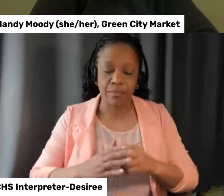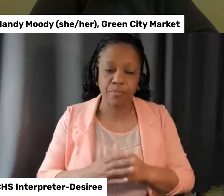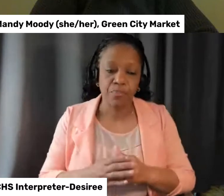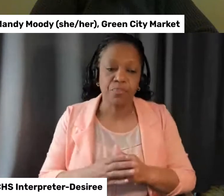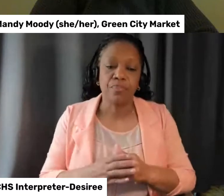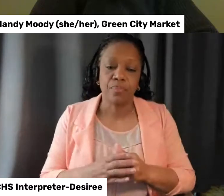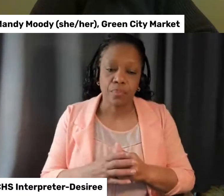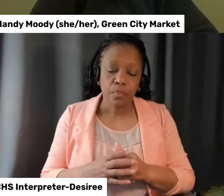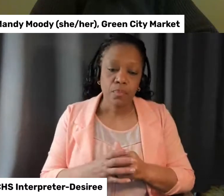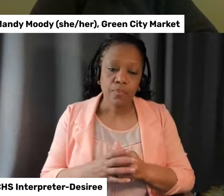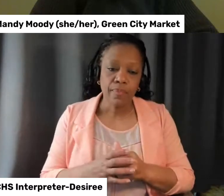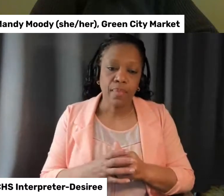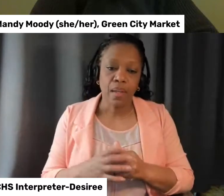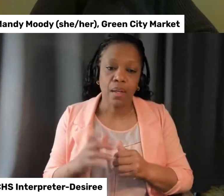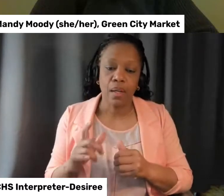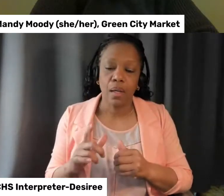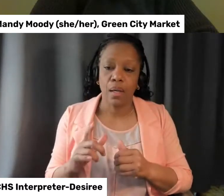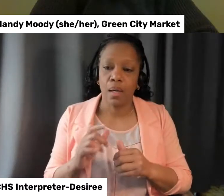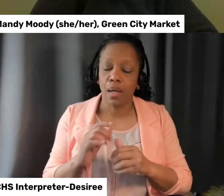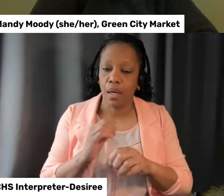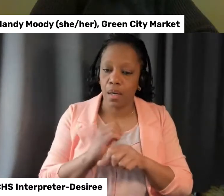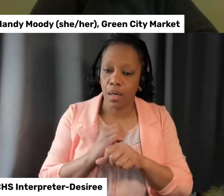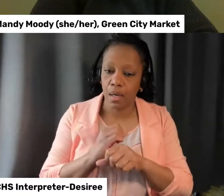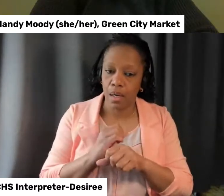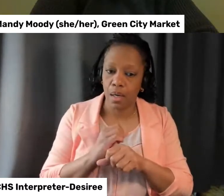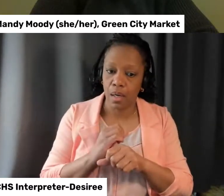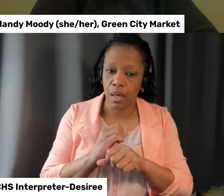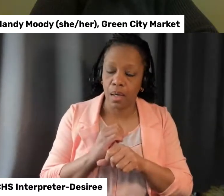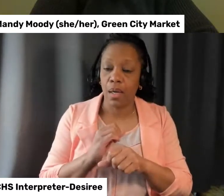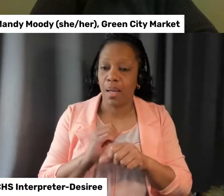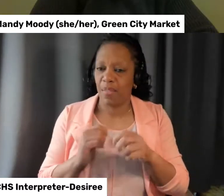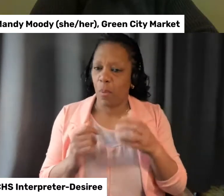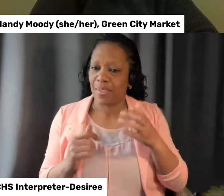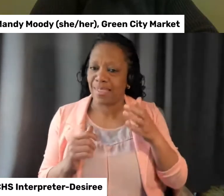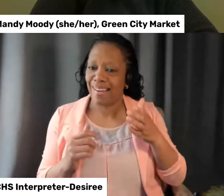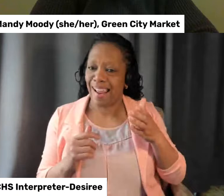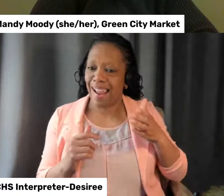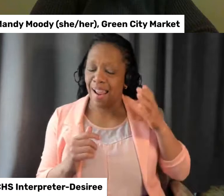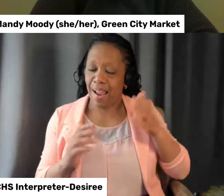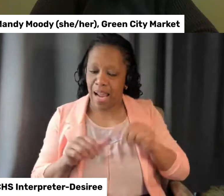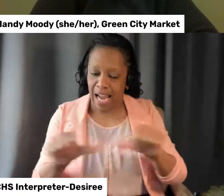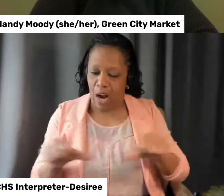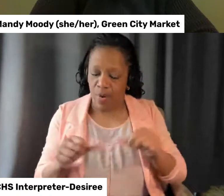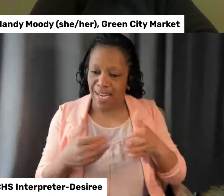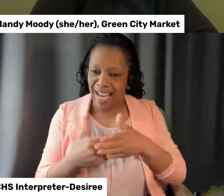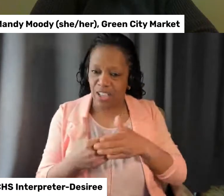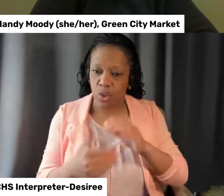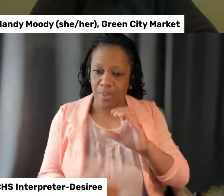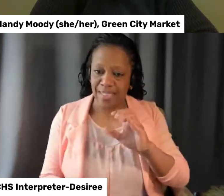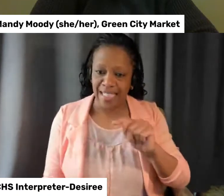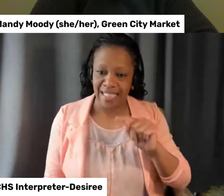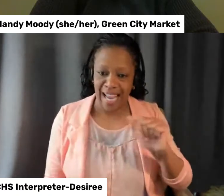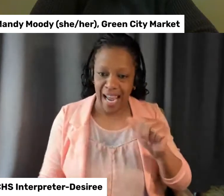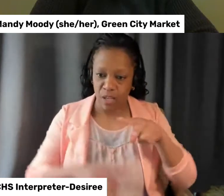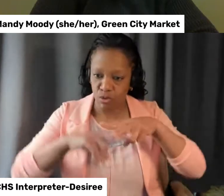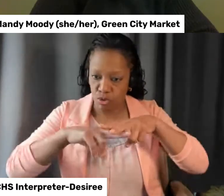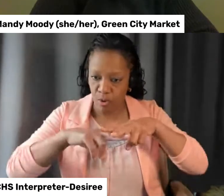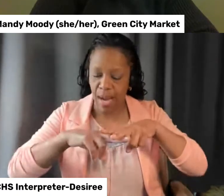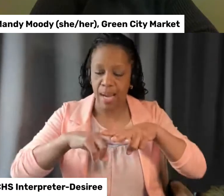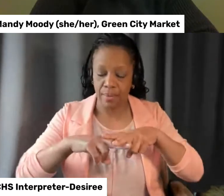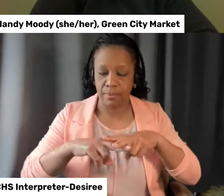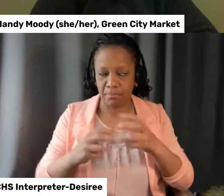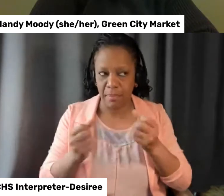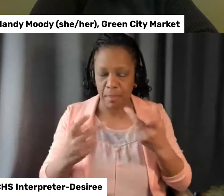commercial corridor next to the CTA that people were kind of afraid of. But a bunch of volunteers, myself included,